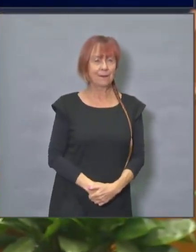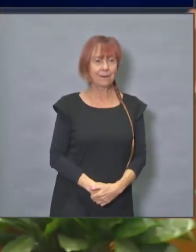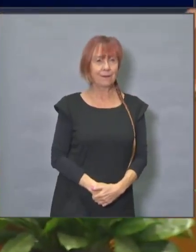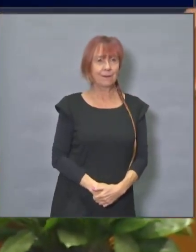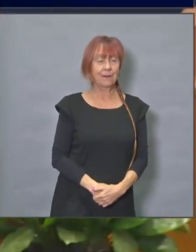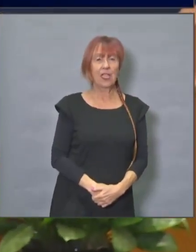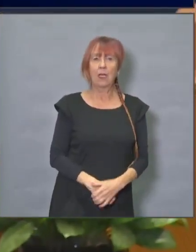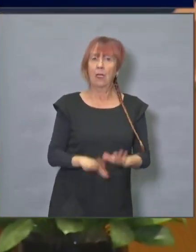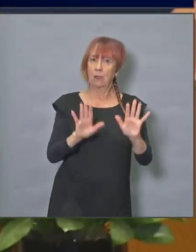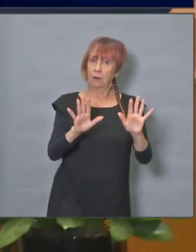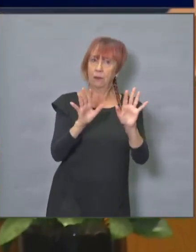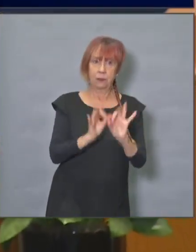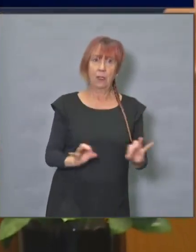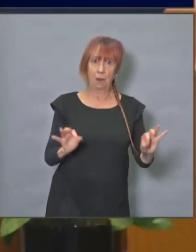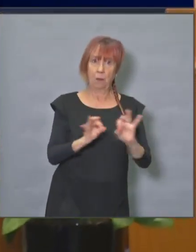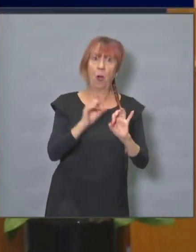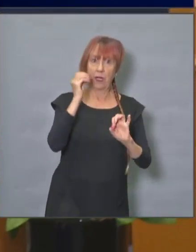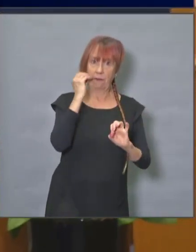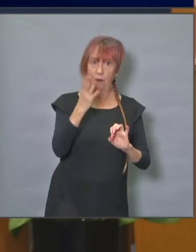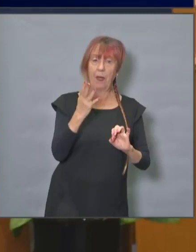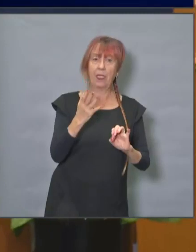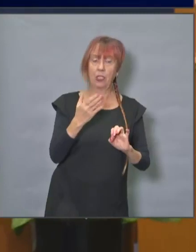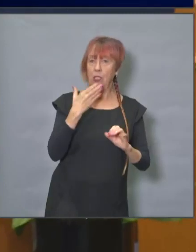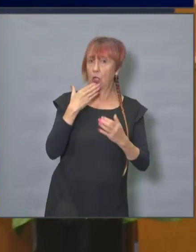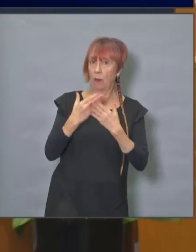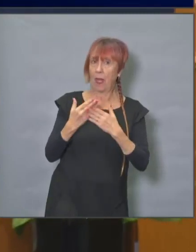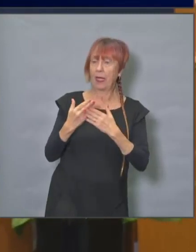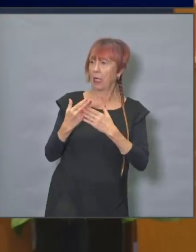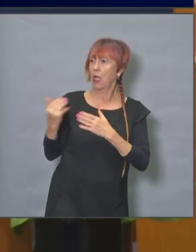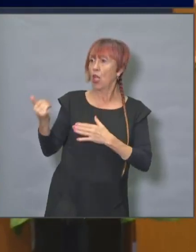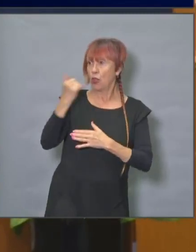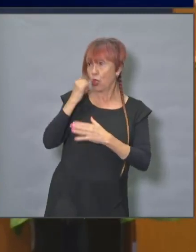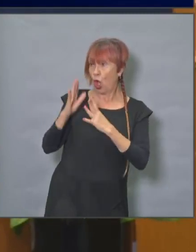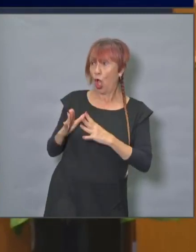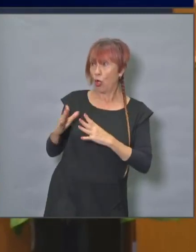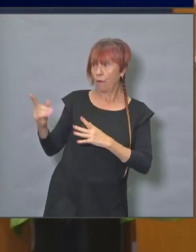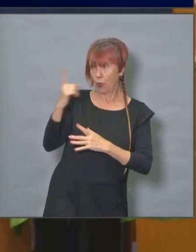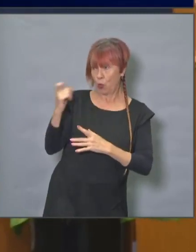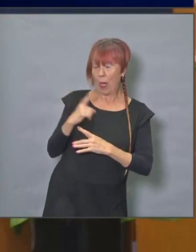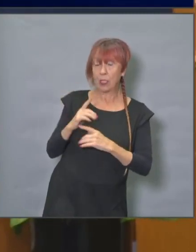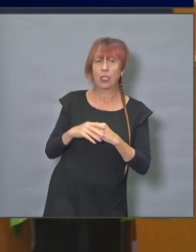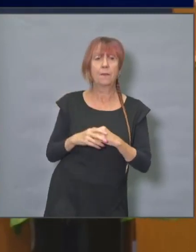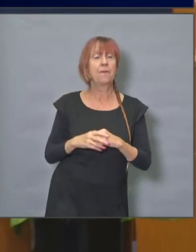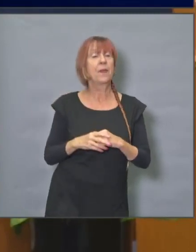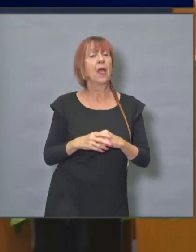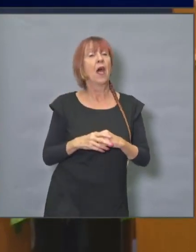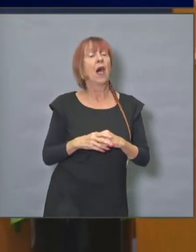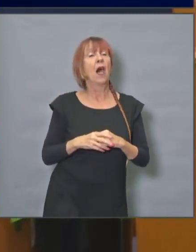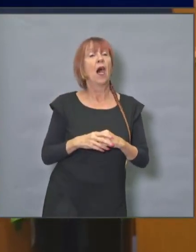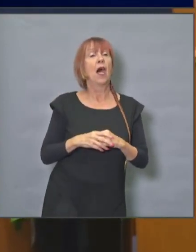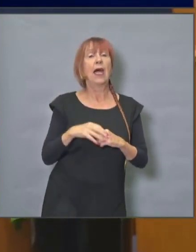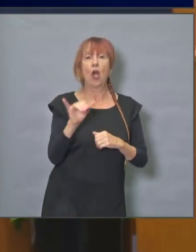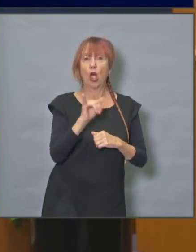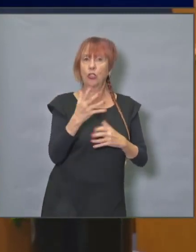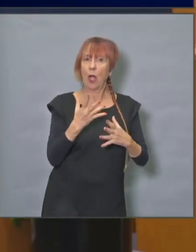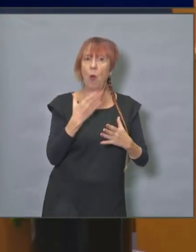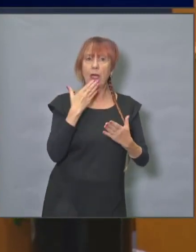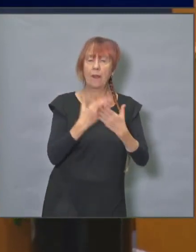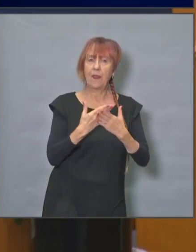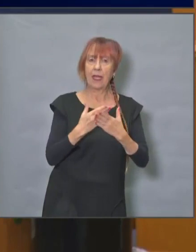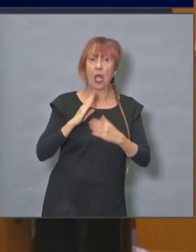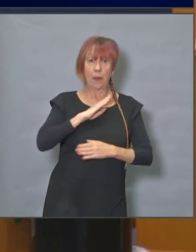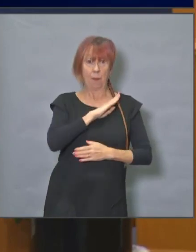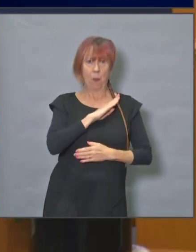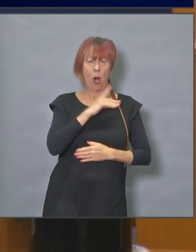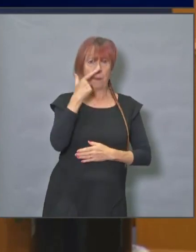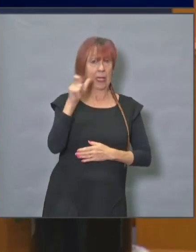It's such important information, so I thank the caller for the question. I also want to thank the board for their leadership on